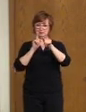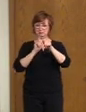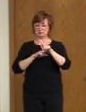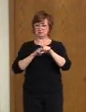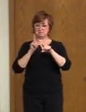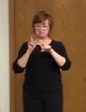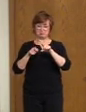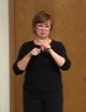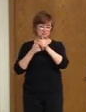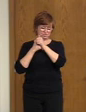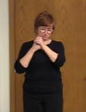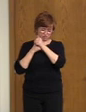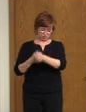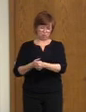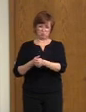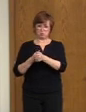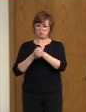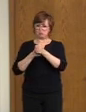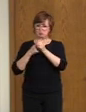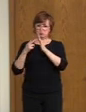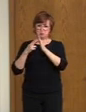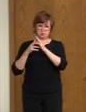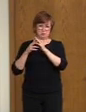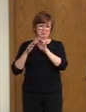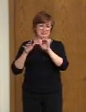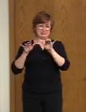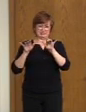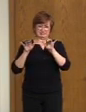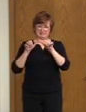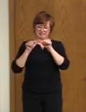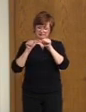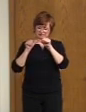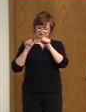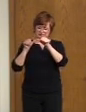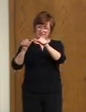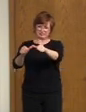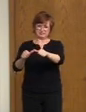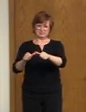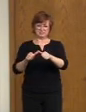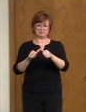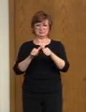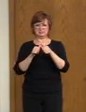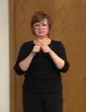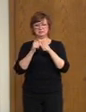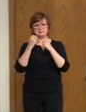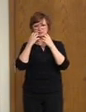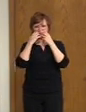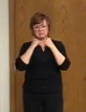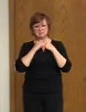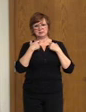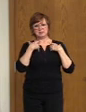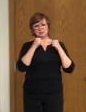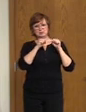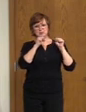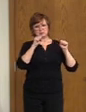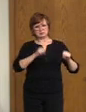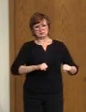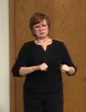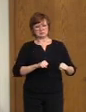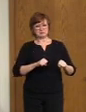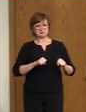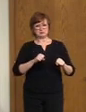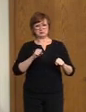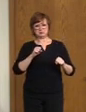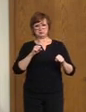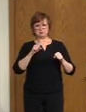on how we support the healthcare system, because beyond the work we're doing today to try to contain, mitigate, and delay the virus. You